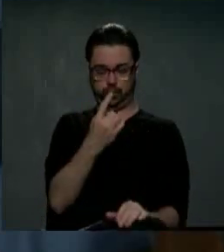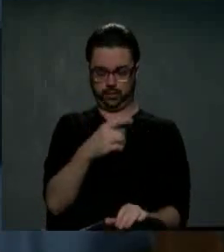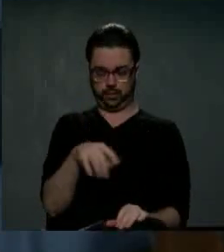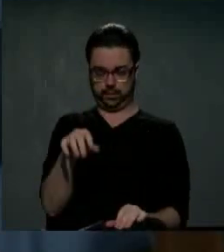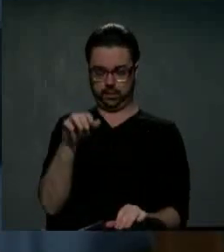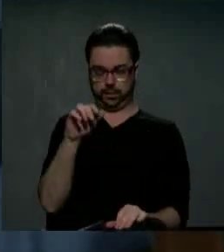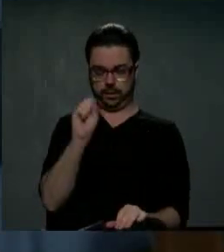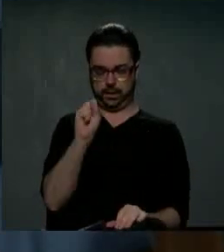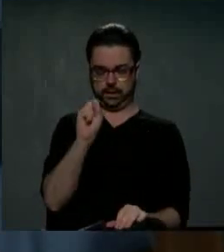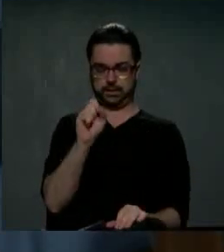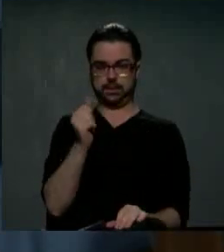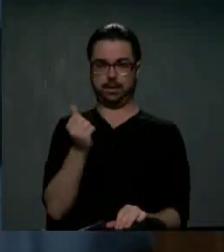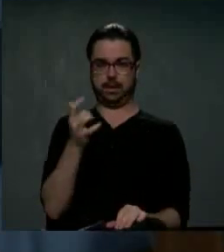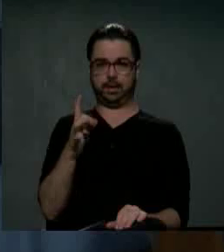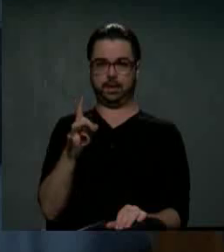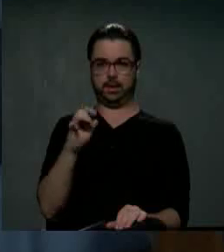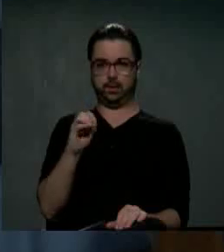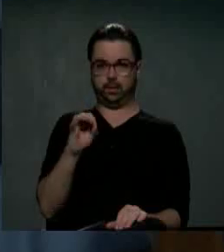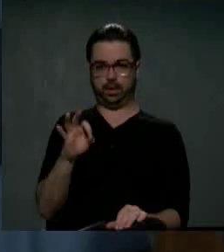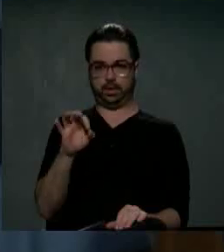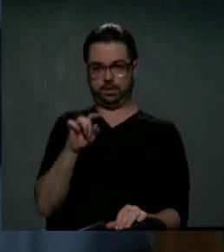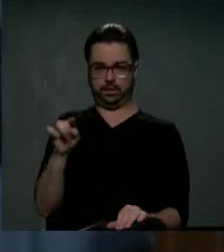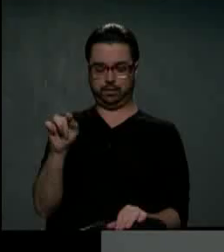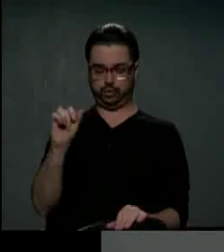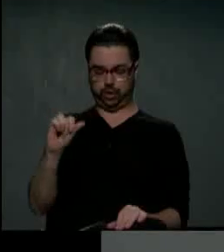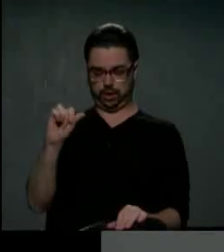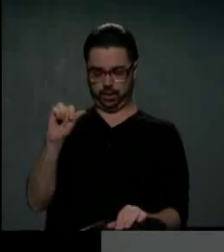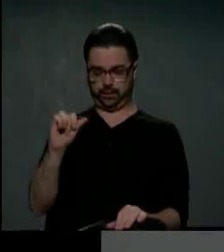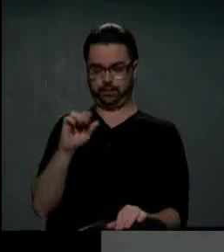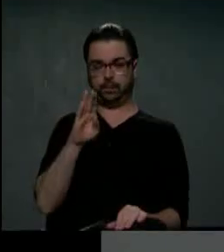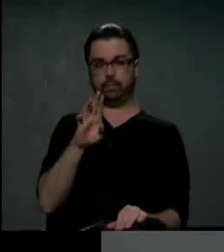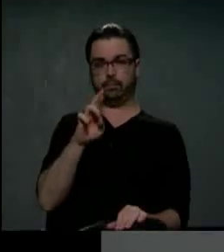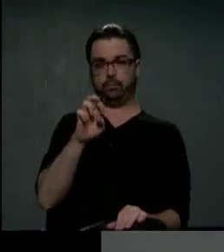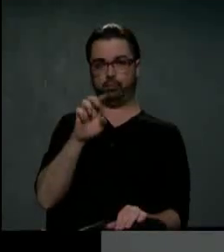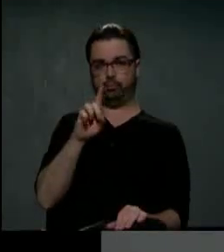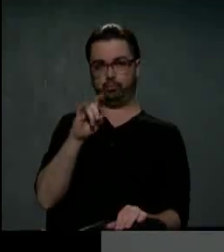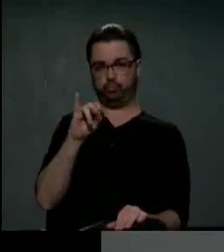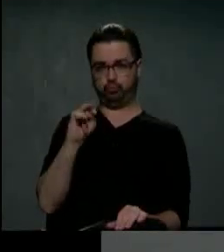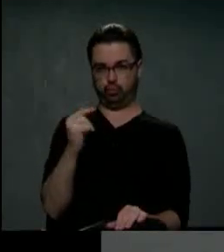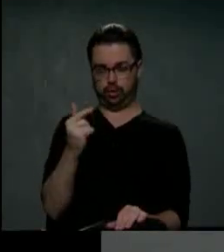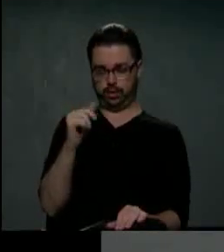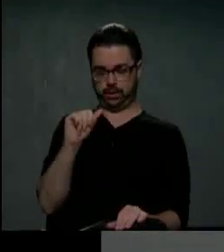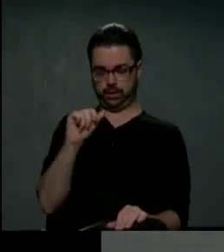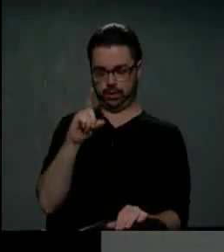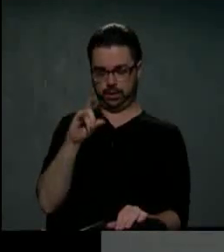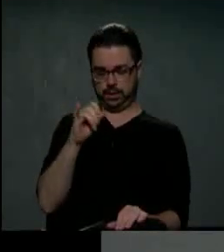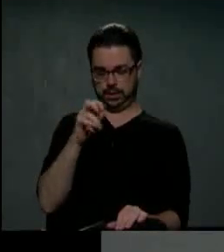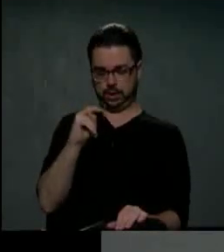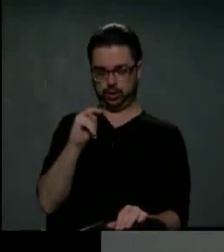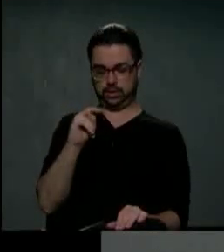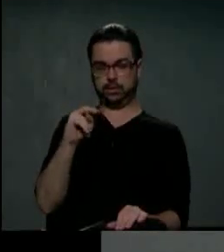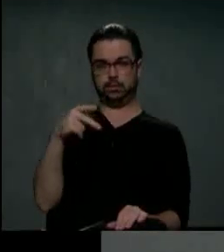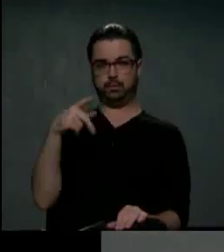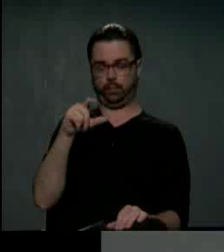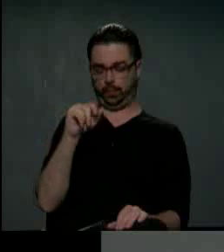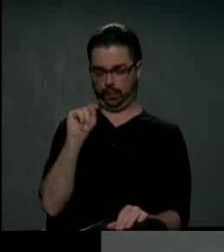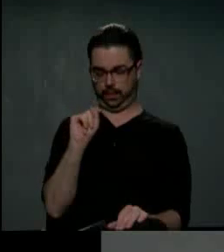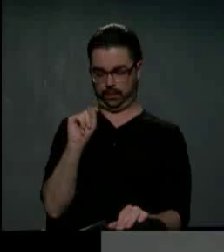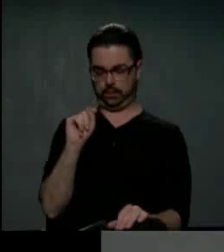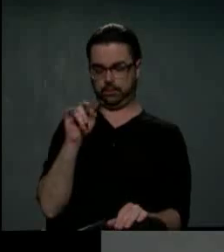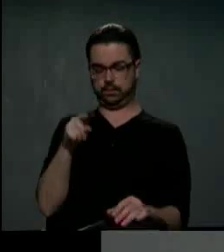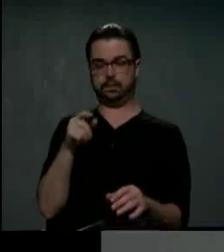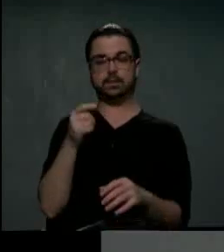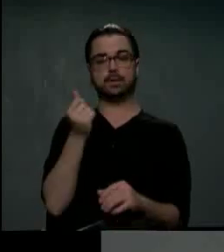S-1809-A, Breeding Addition Preliminary Final Plat, located at 7718 Henderson Road. Staff recommends this item be deferred to the August